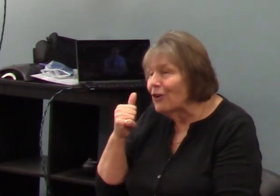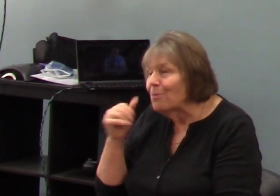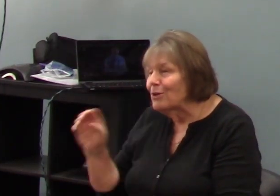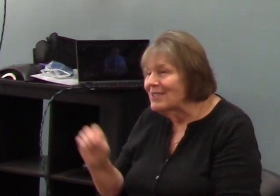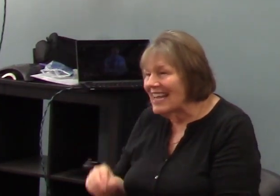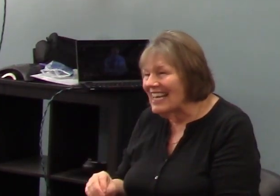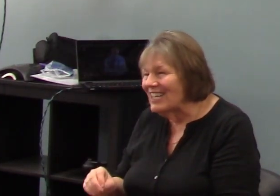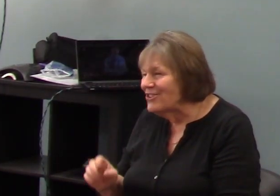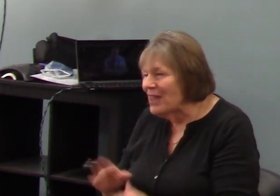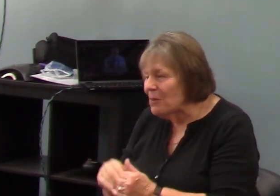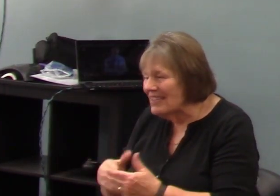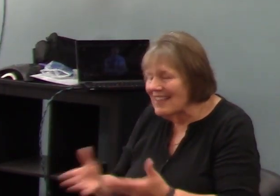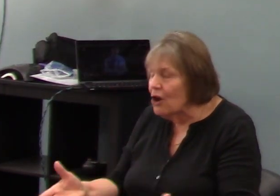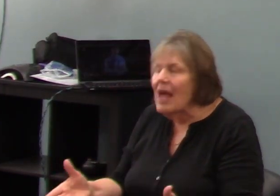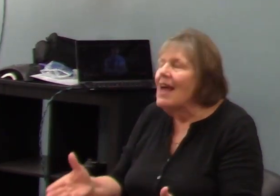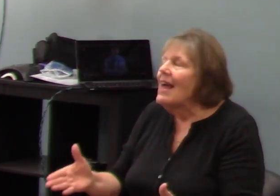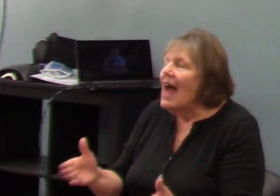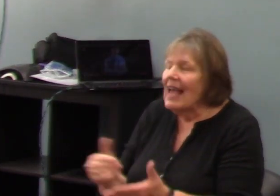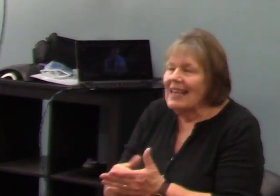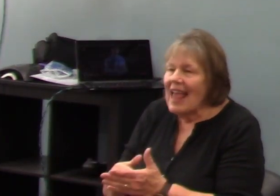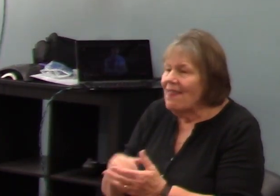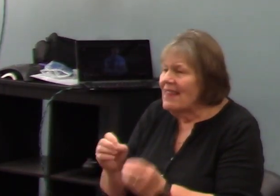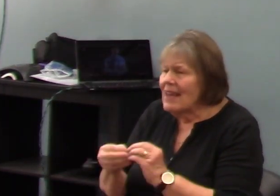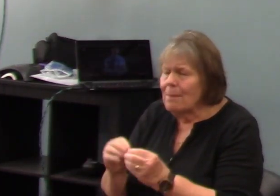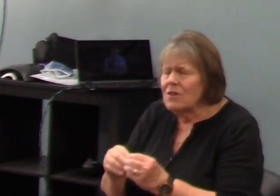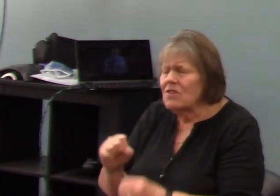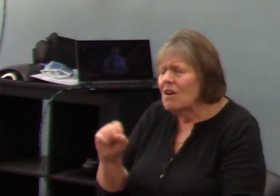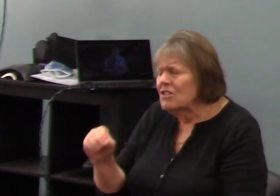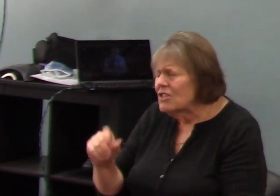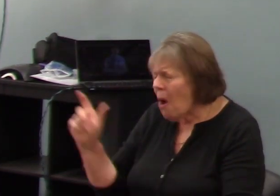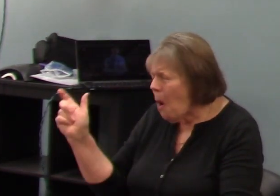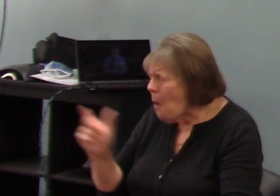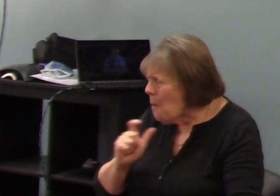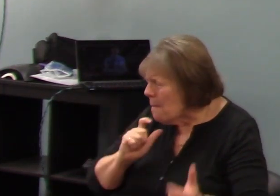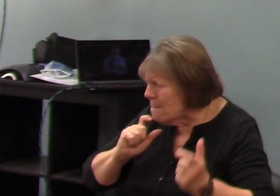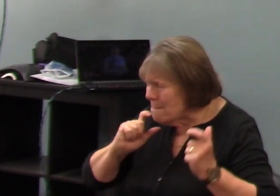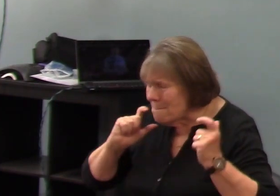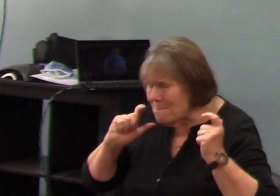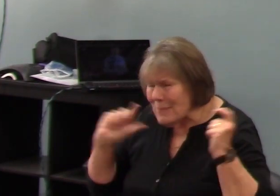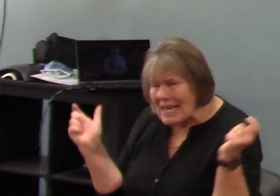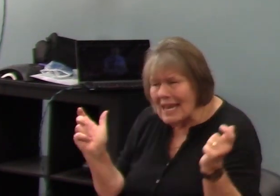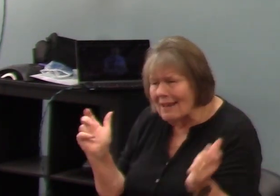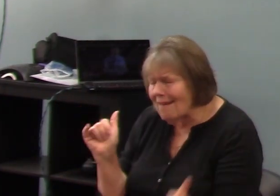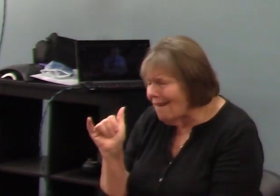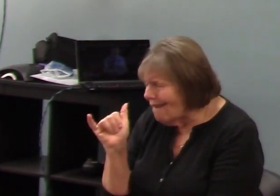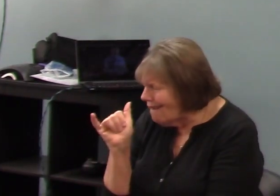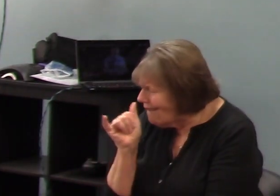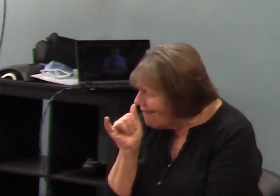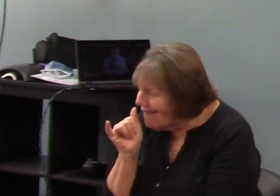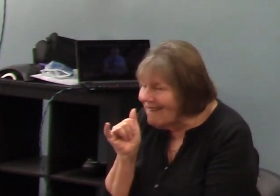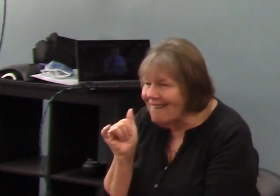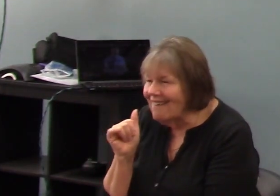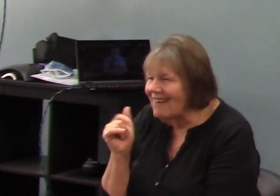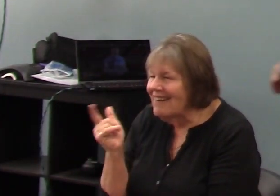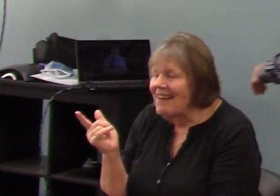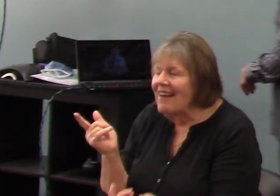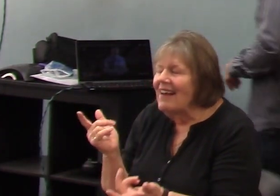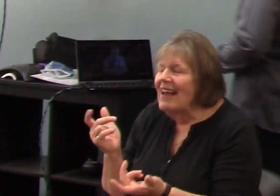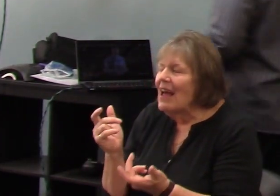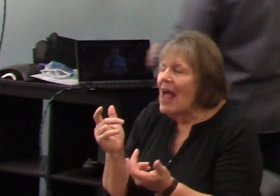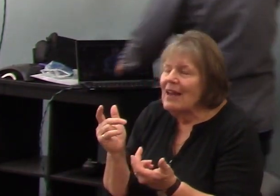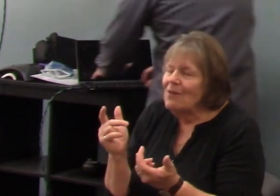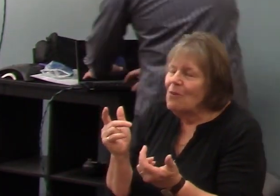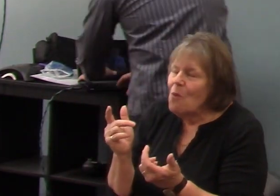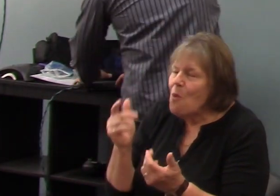Again, the numbers are so big, it's baffling. When we look at this, we're like, why on earth could this possibly be the case?